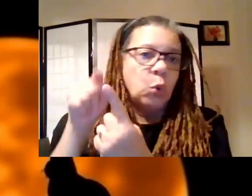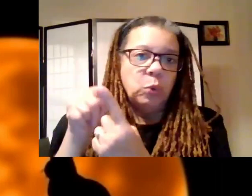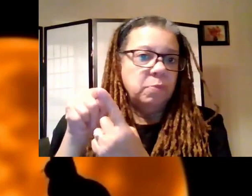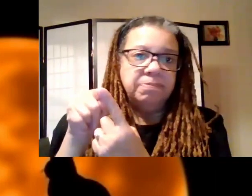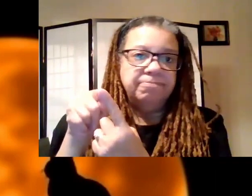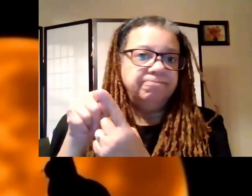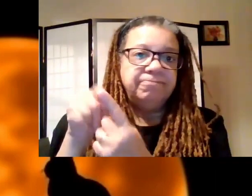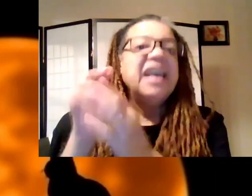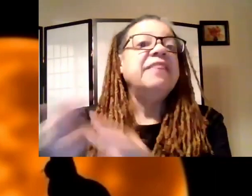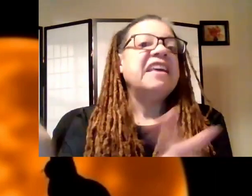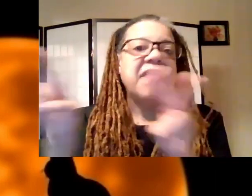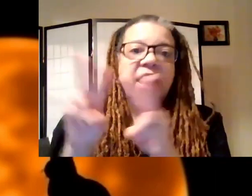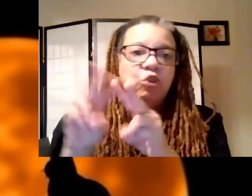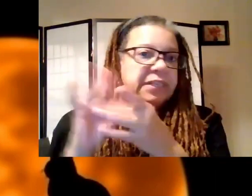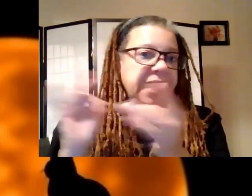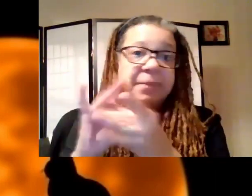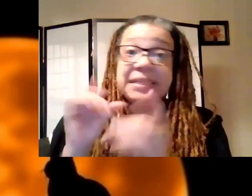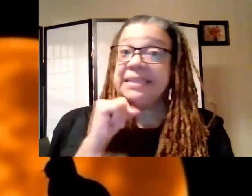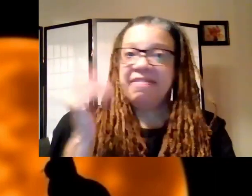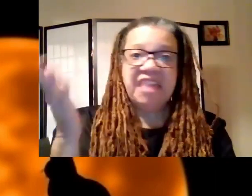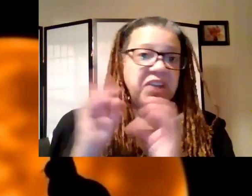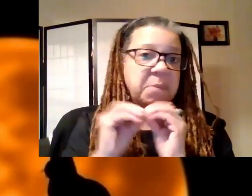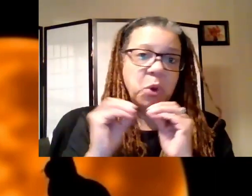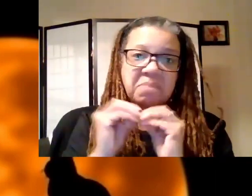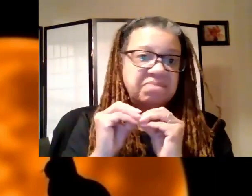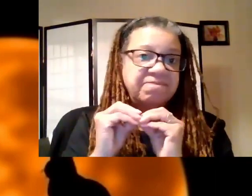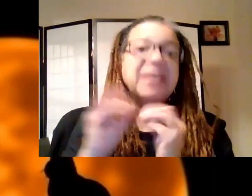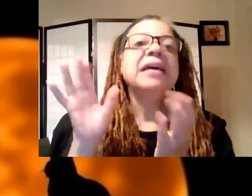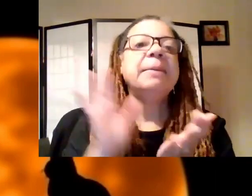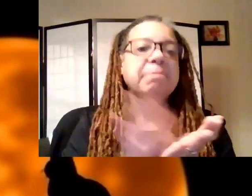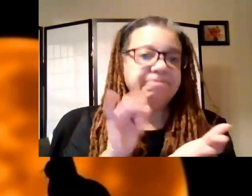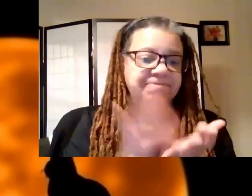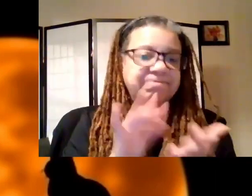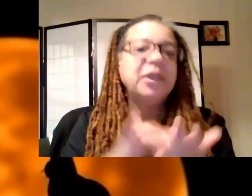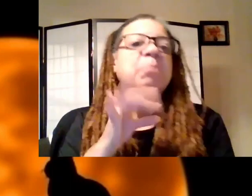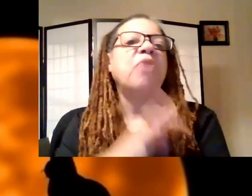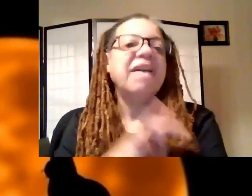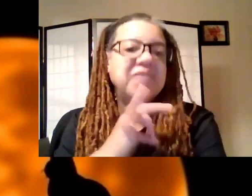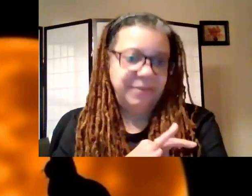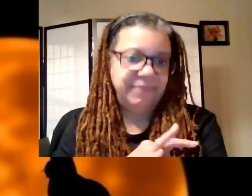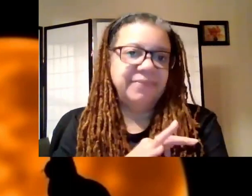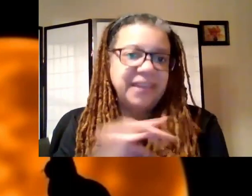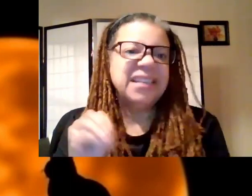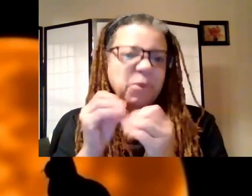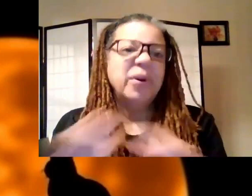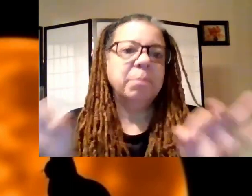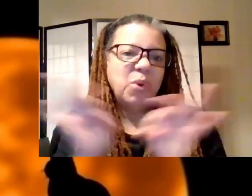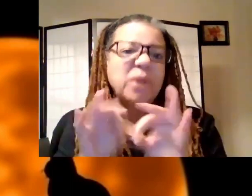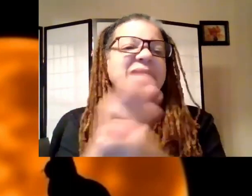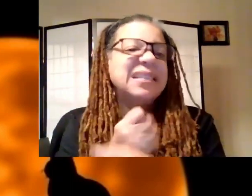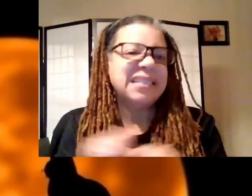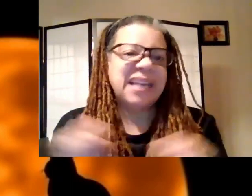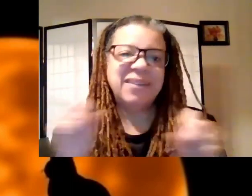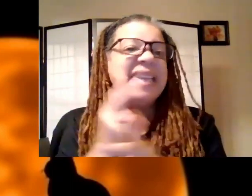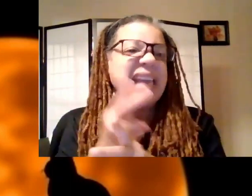and value statements, and it has come down to profit over patient safety and care. And pretty much